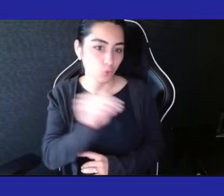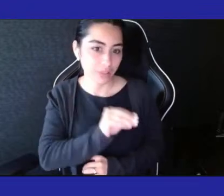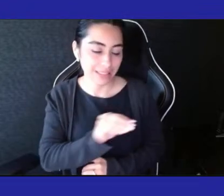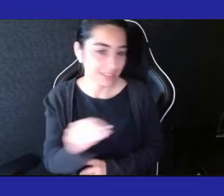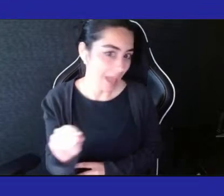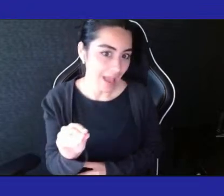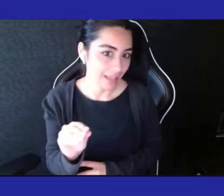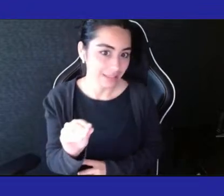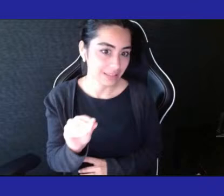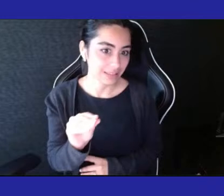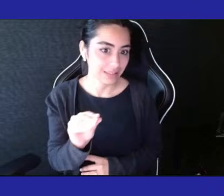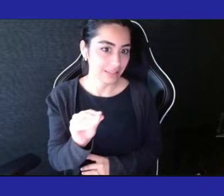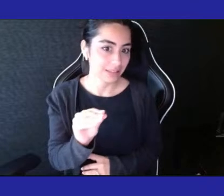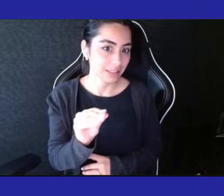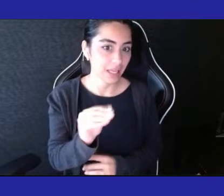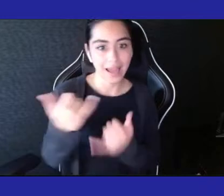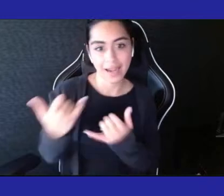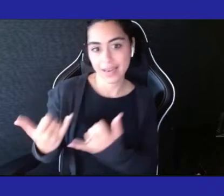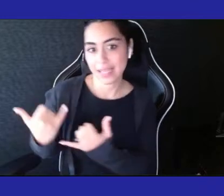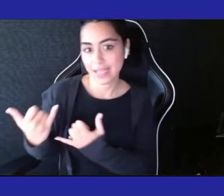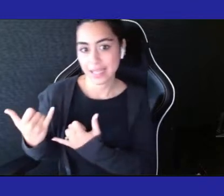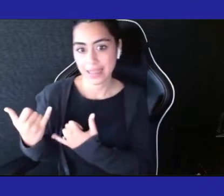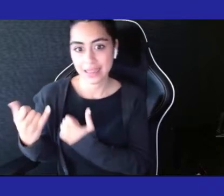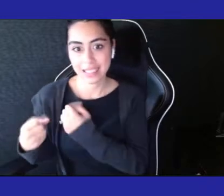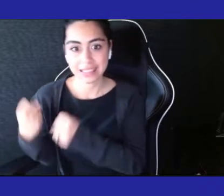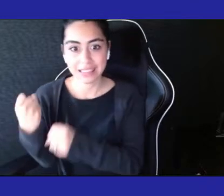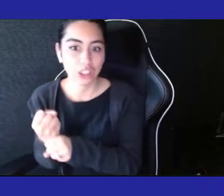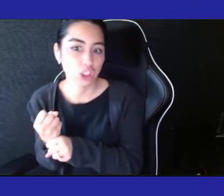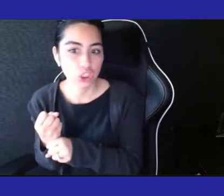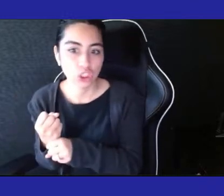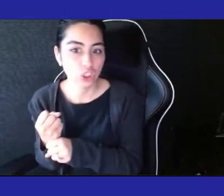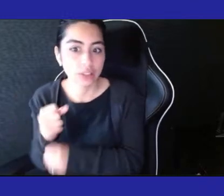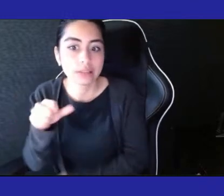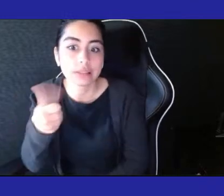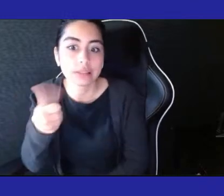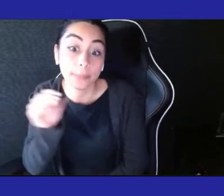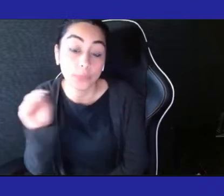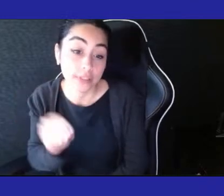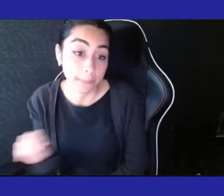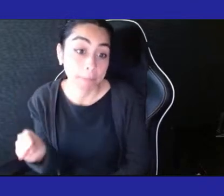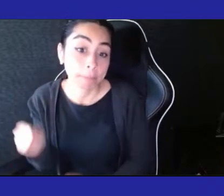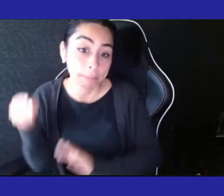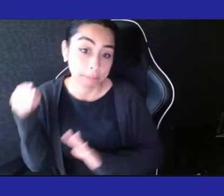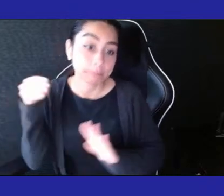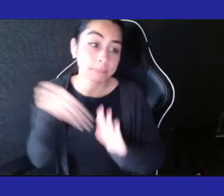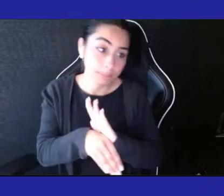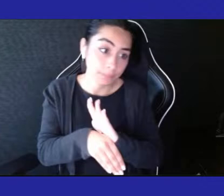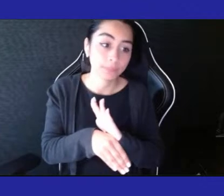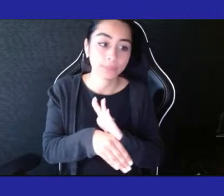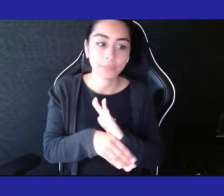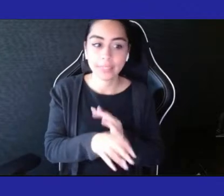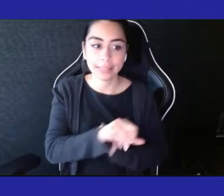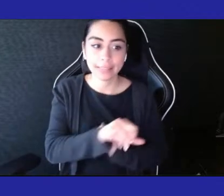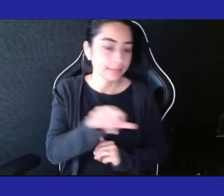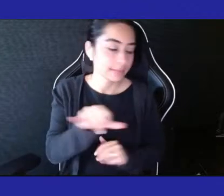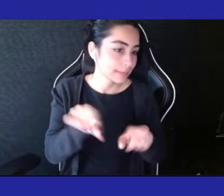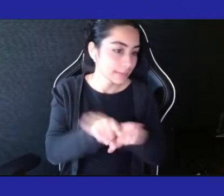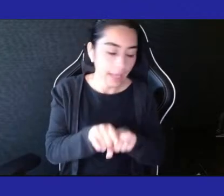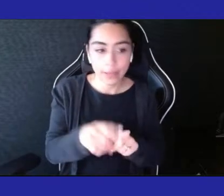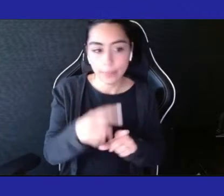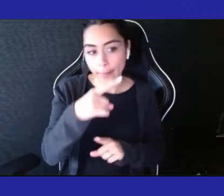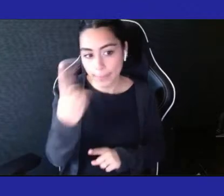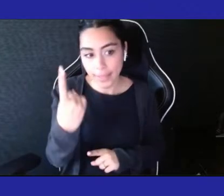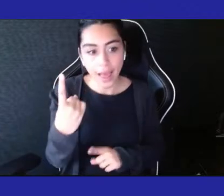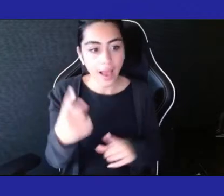10%. And you see similar decreases for Asian, Black or African American, Hispanic.